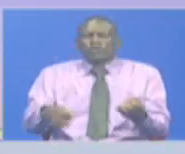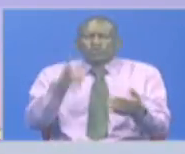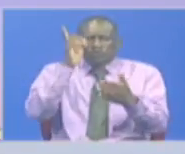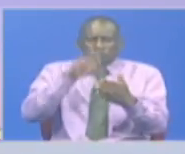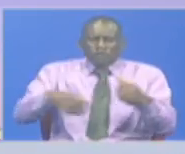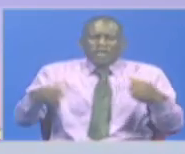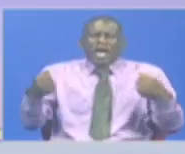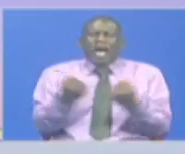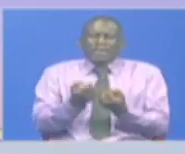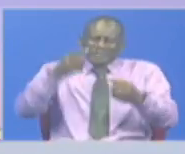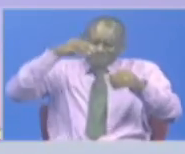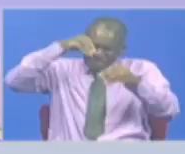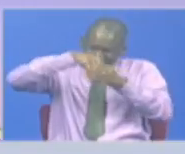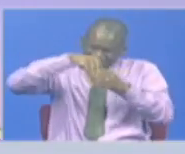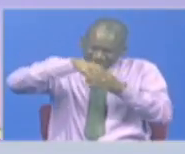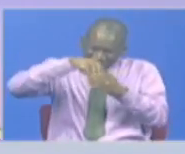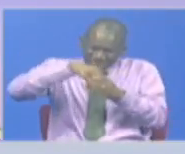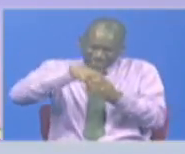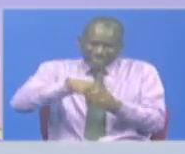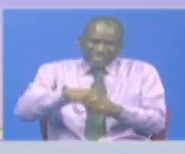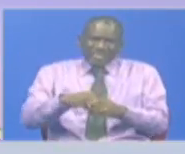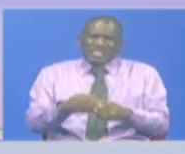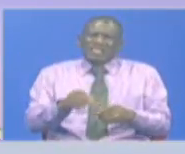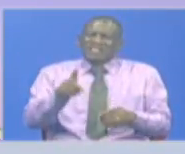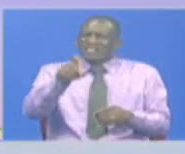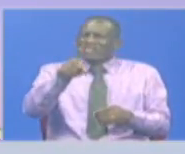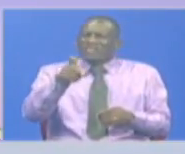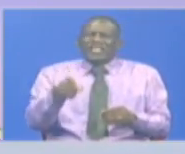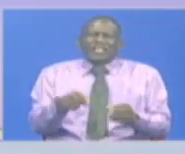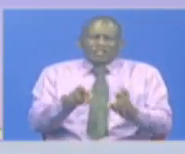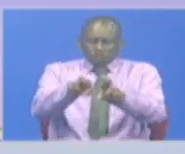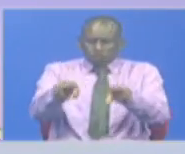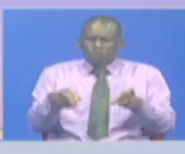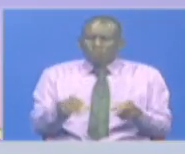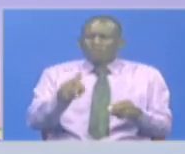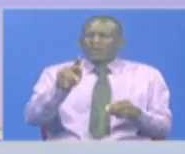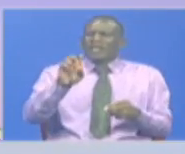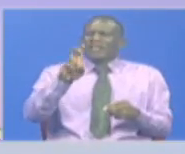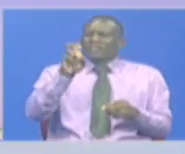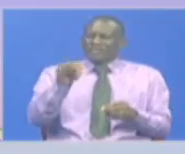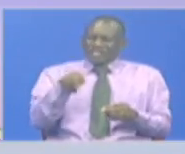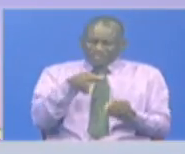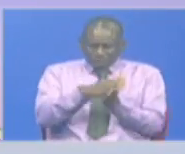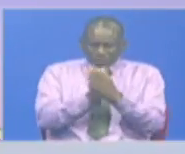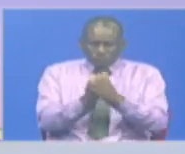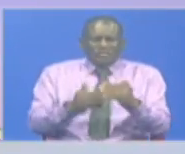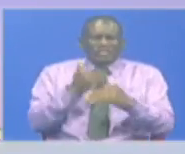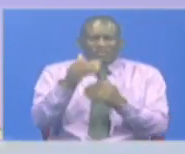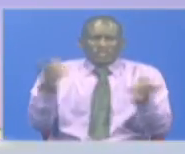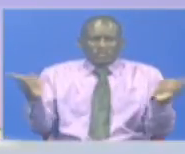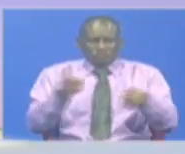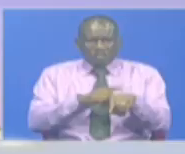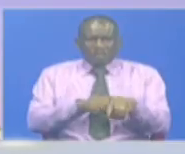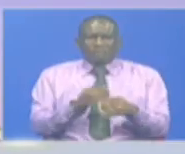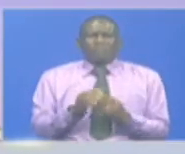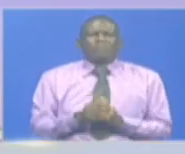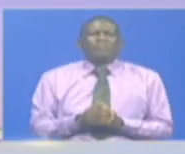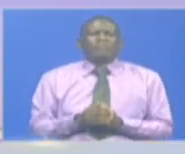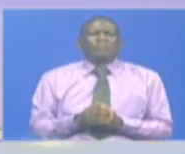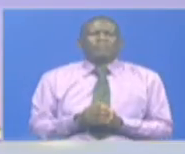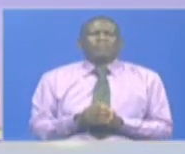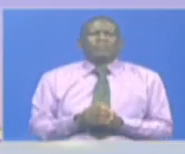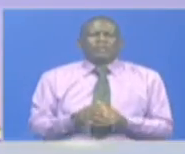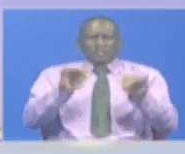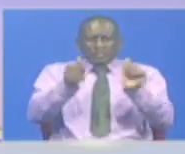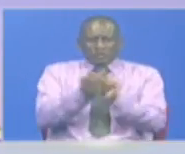on inside the virus war room. Kevin will bring us that story shortly in this broadcast. Do stay